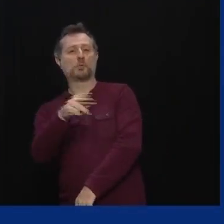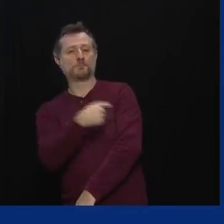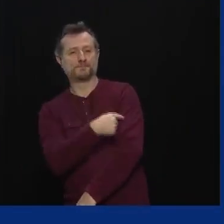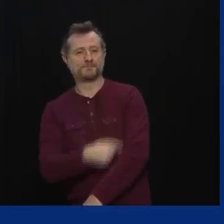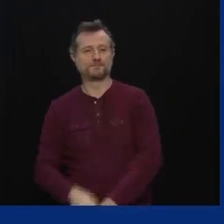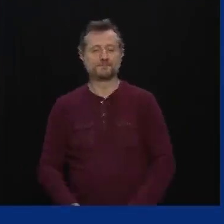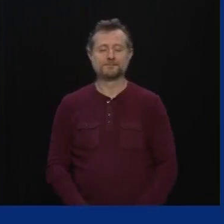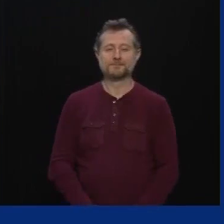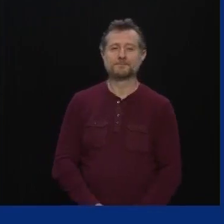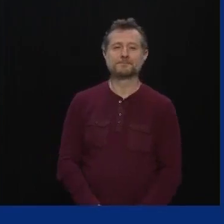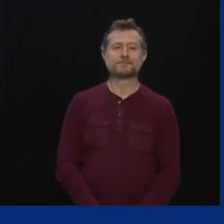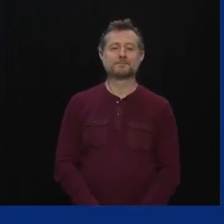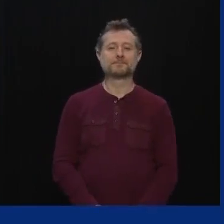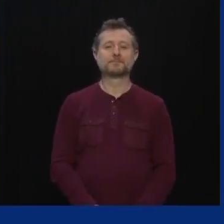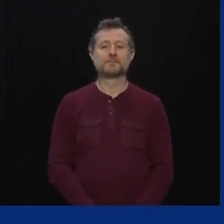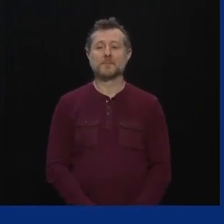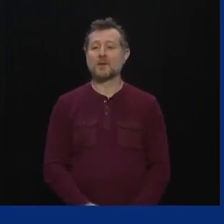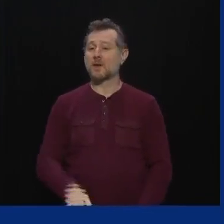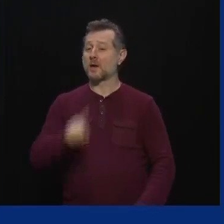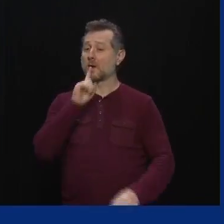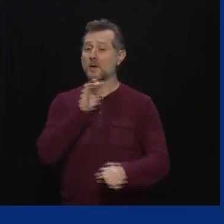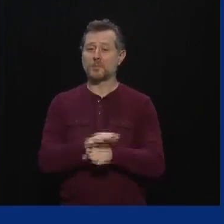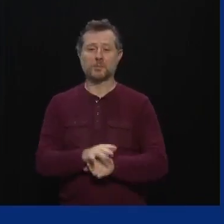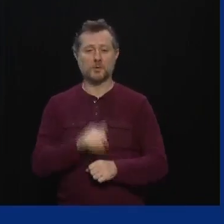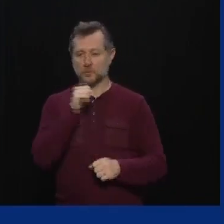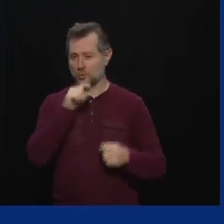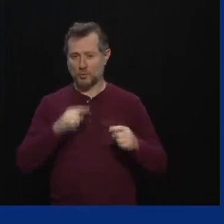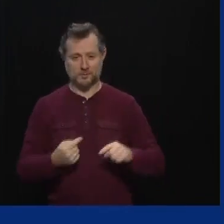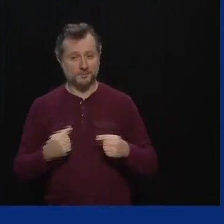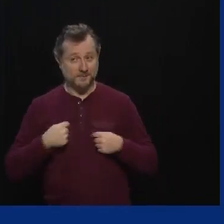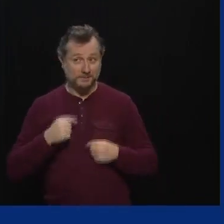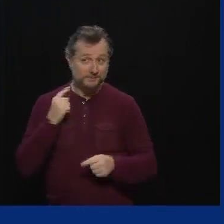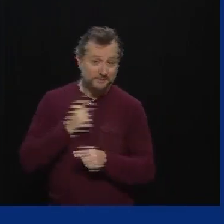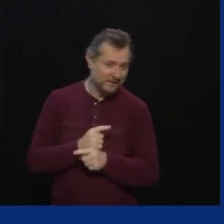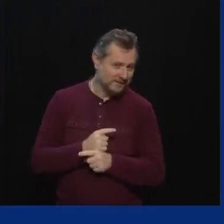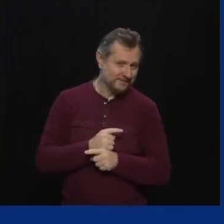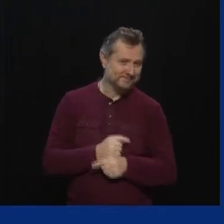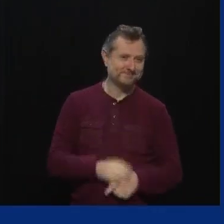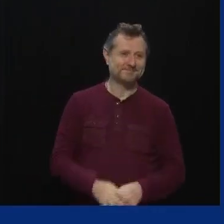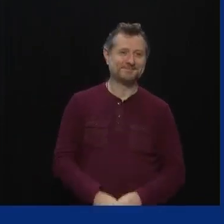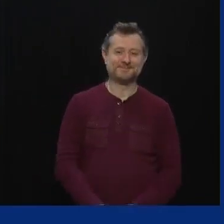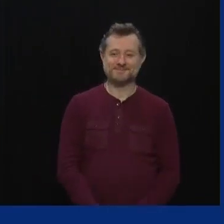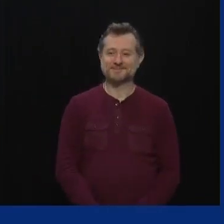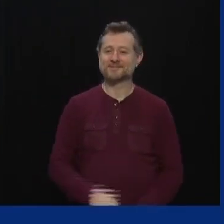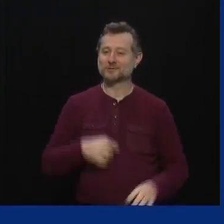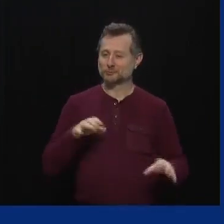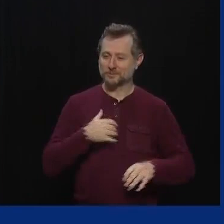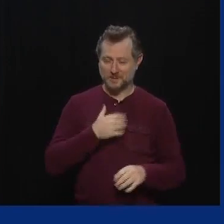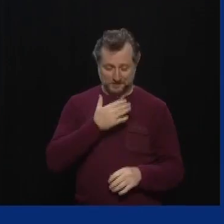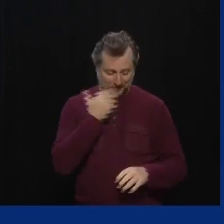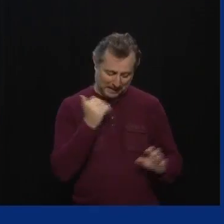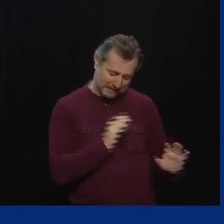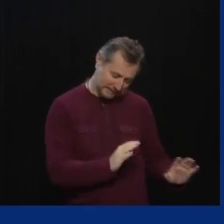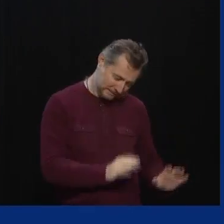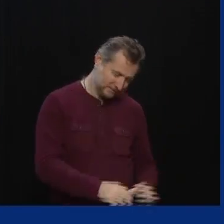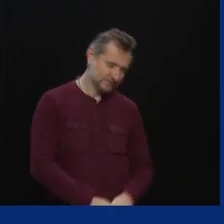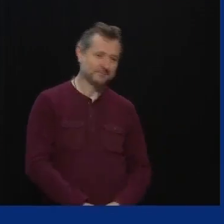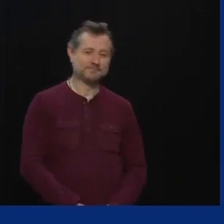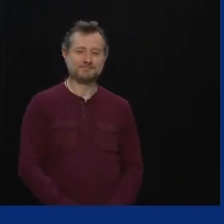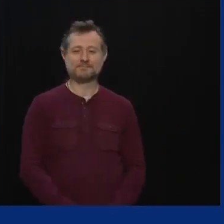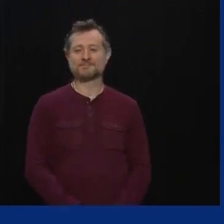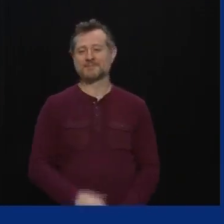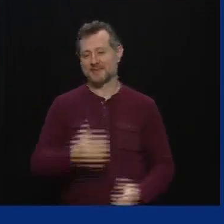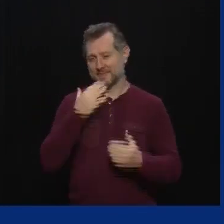And he promised me it would not hurt, right? Will do my best. Dr. Bell, thank you for coming over. I appreciate this. Happy to